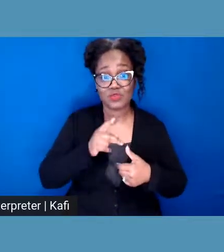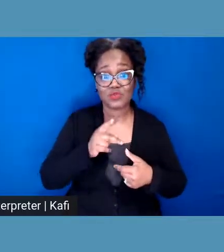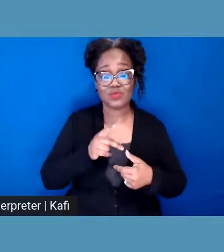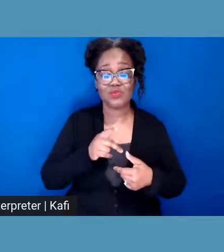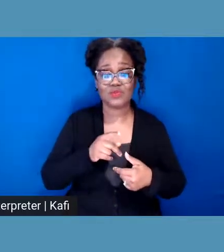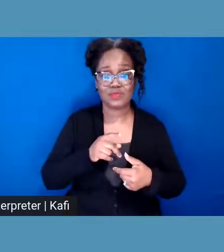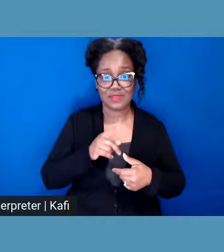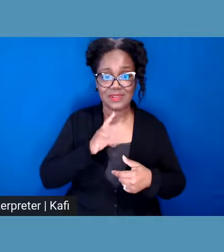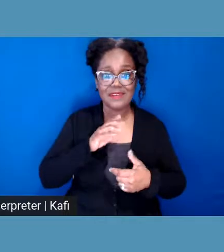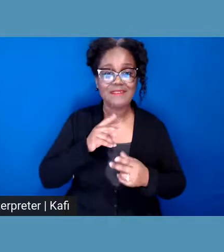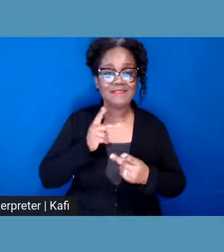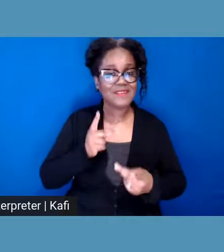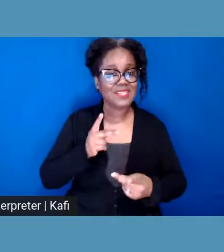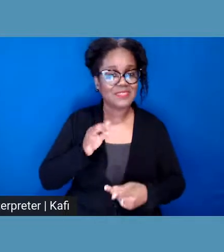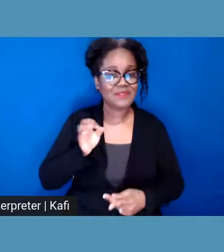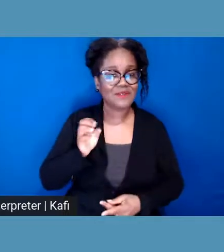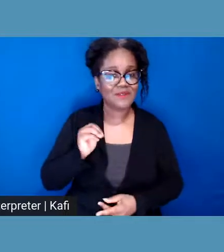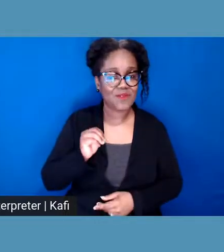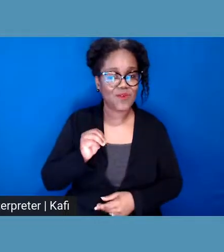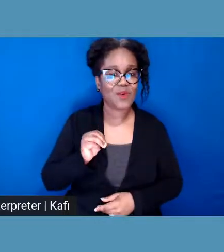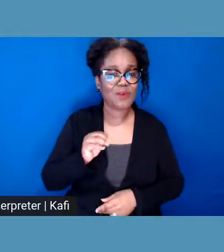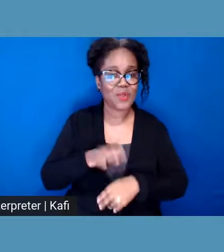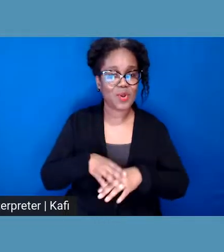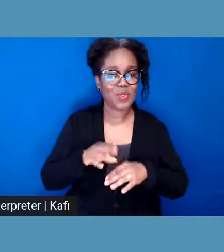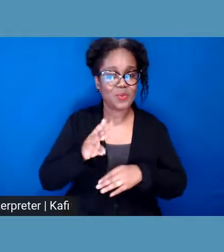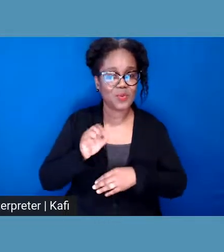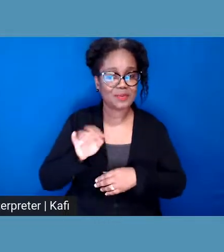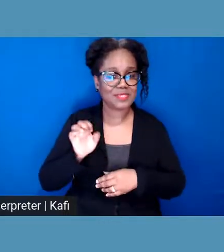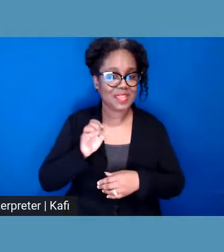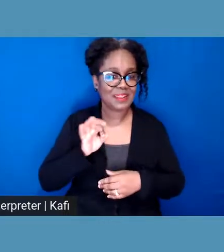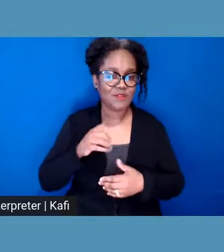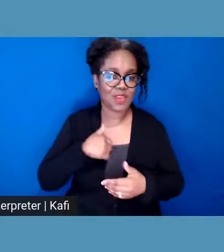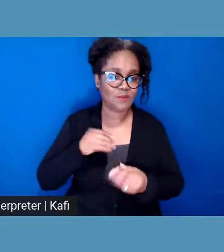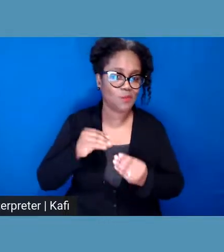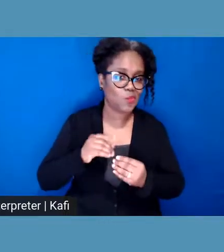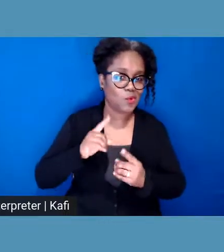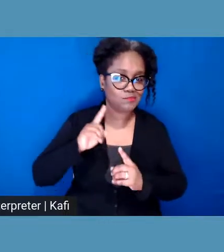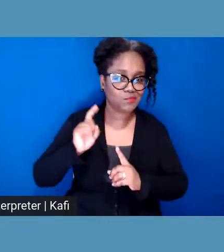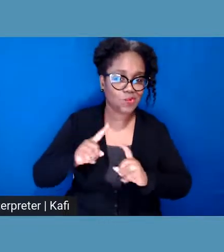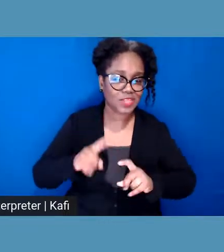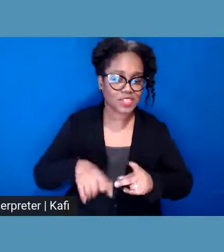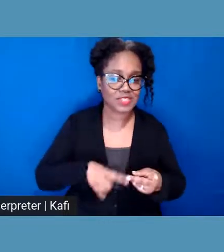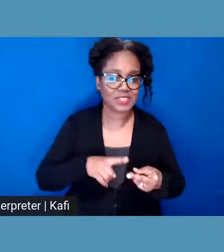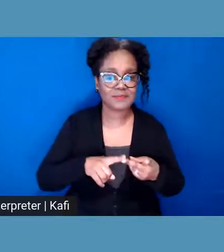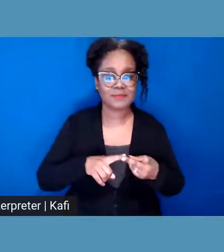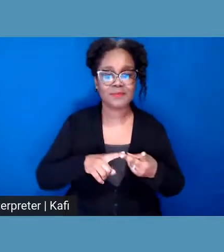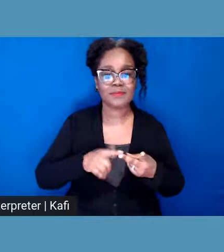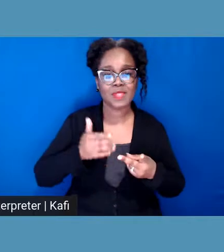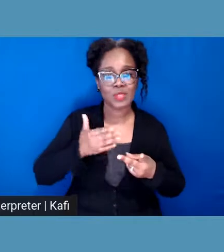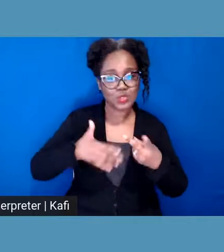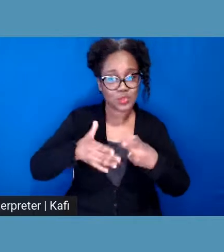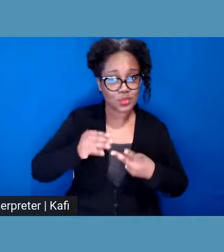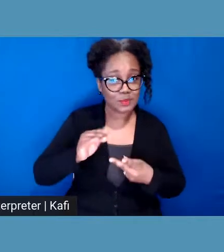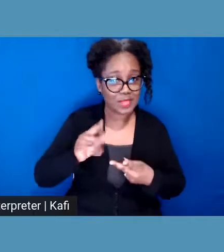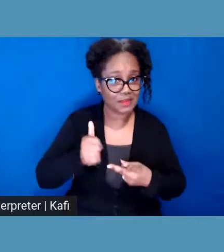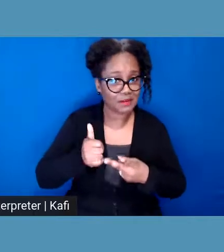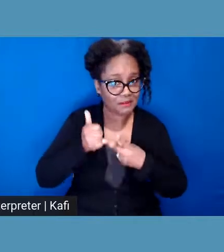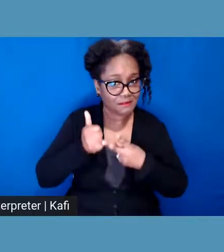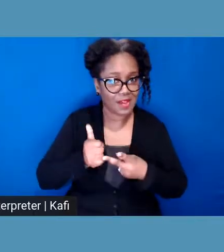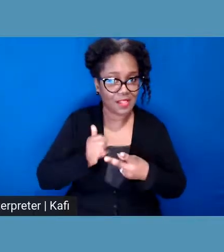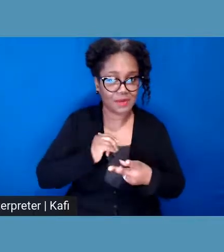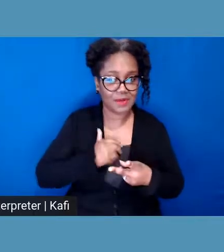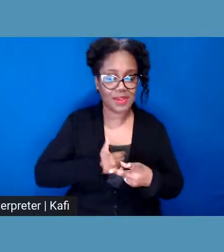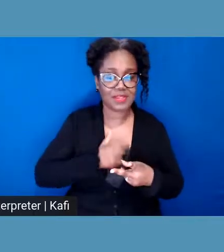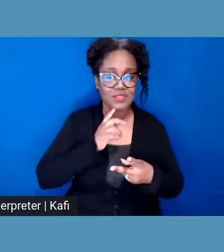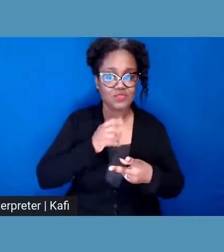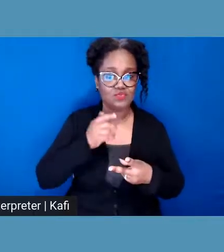might have between presentations. Be sure to follow us on social media to stay aware of future programs. Links will be once